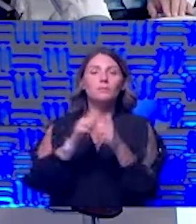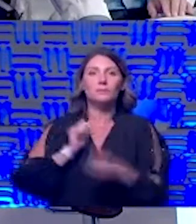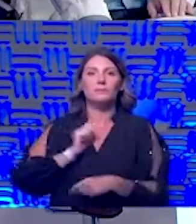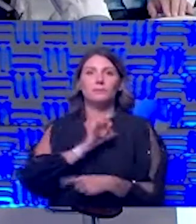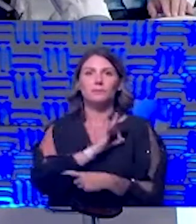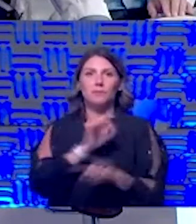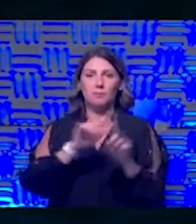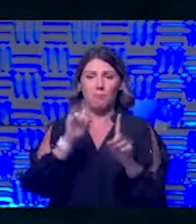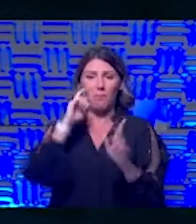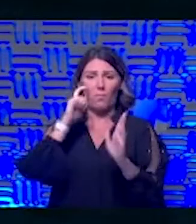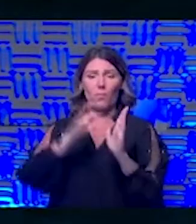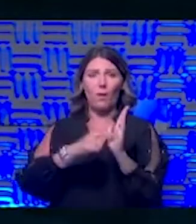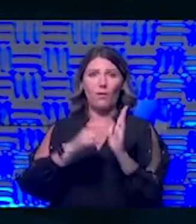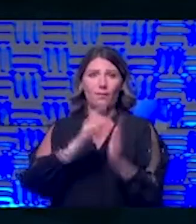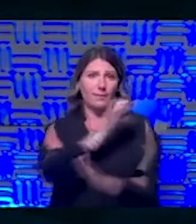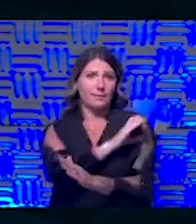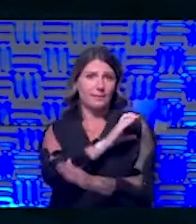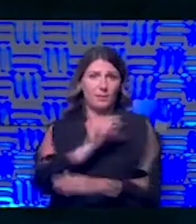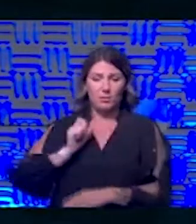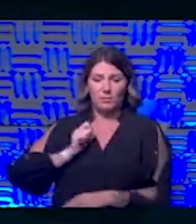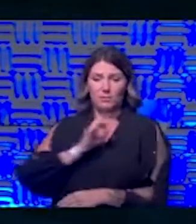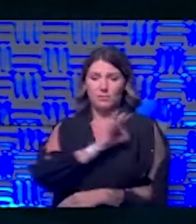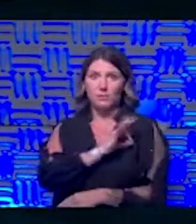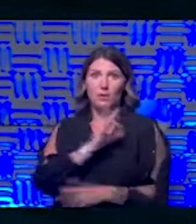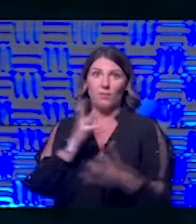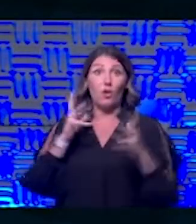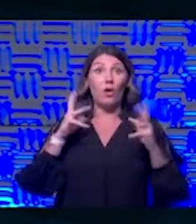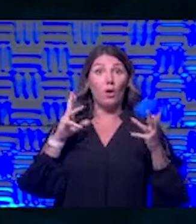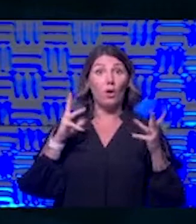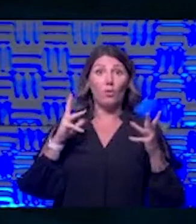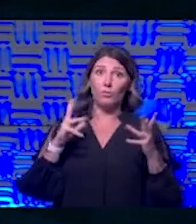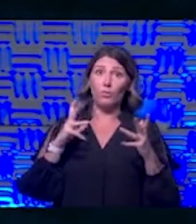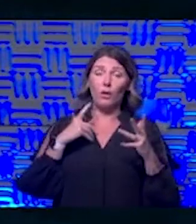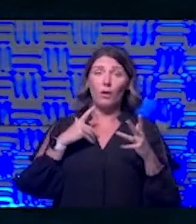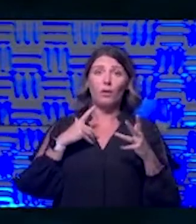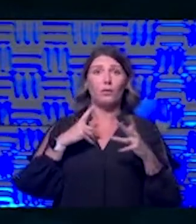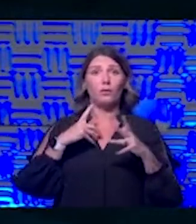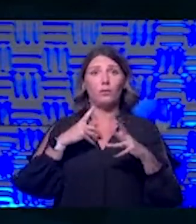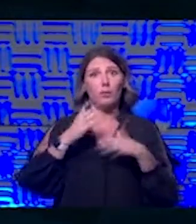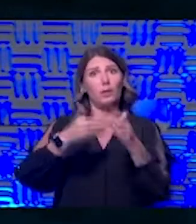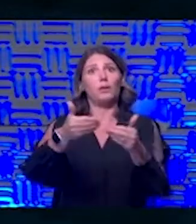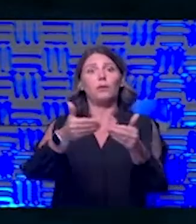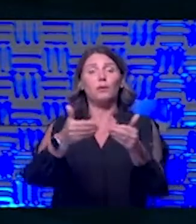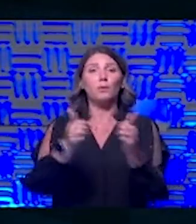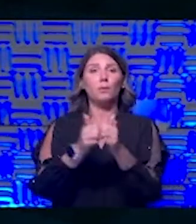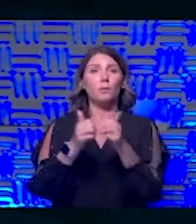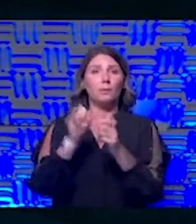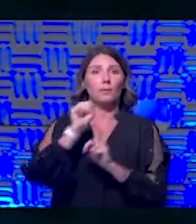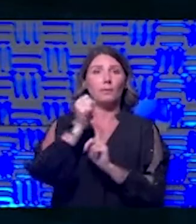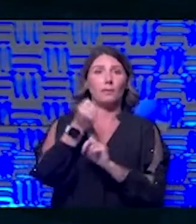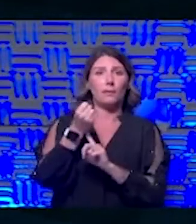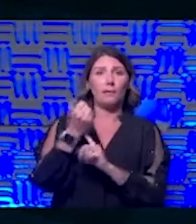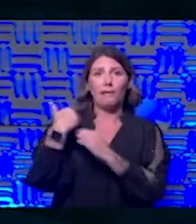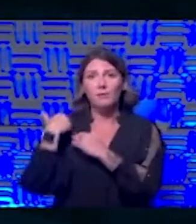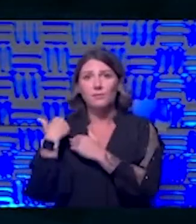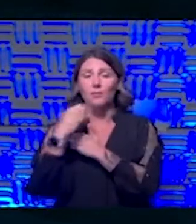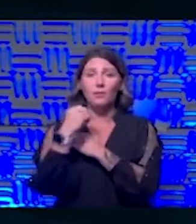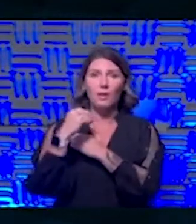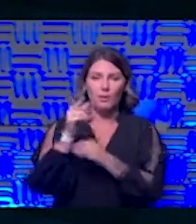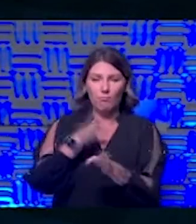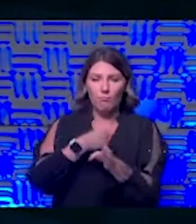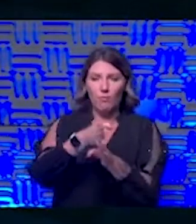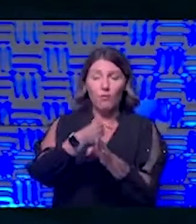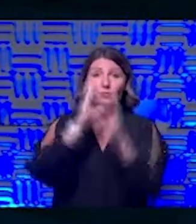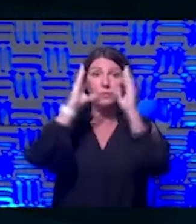our clinical staff was already extended, with our own caseloads and our own, professional expectations that we had to